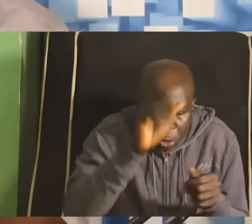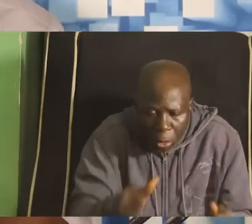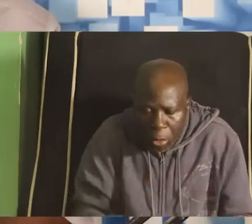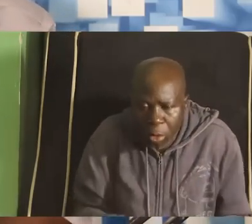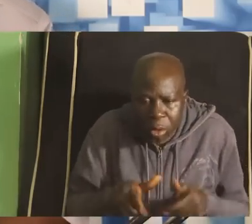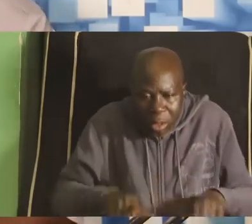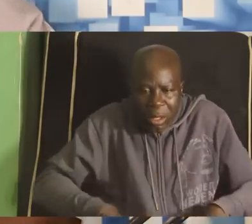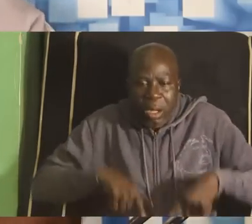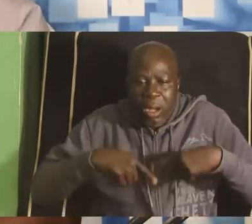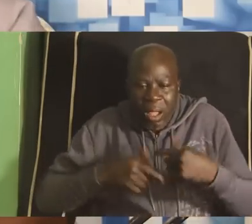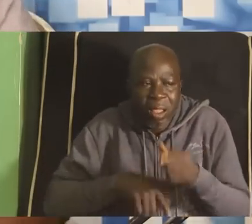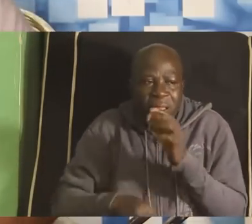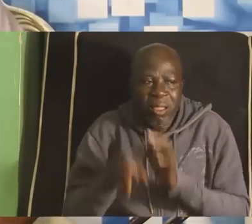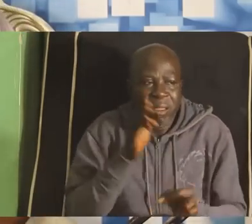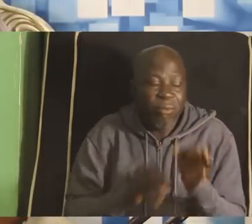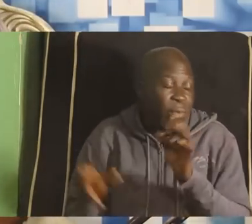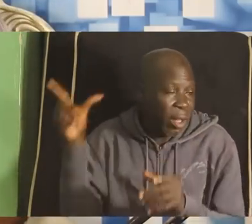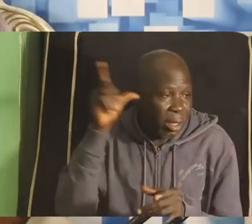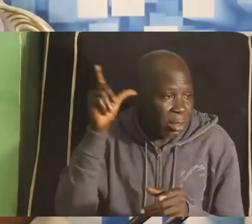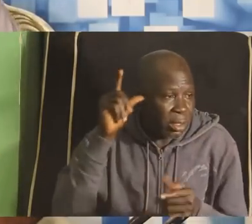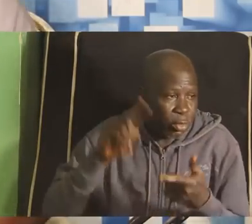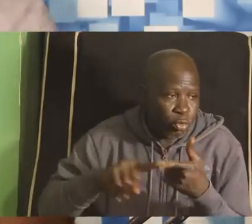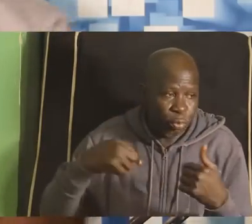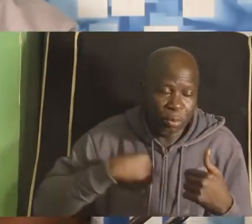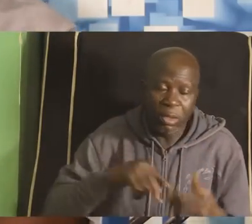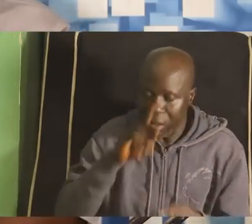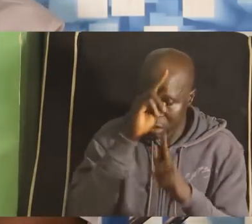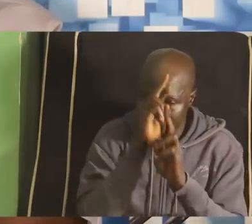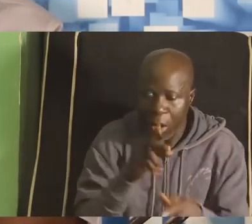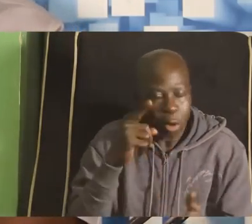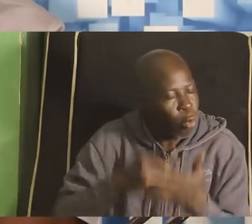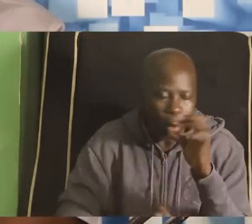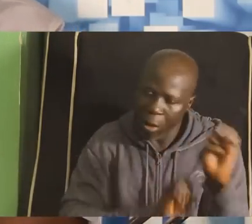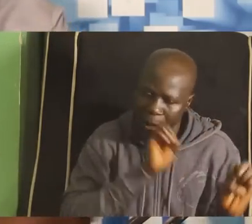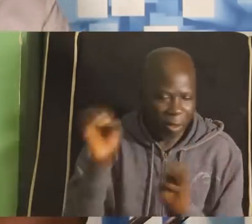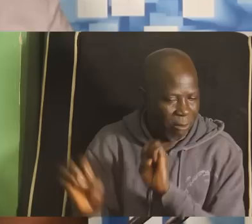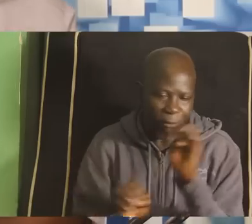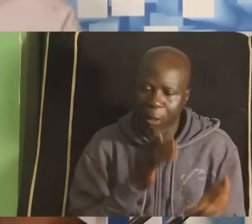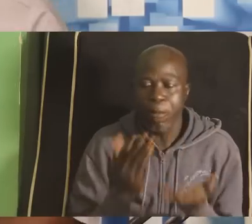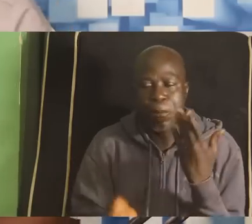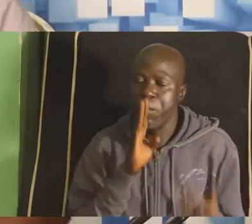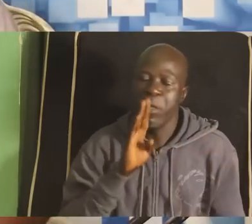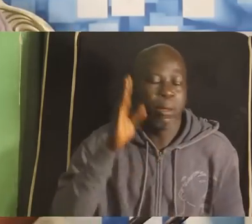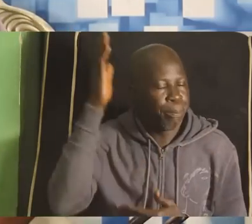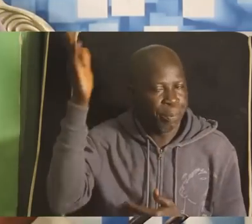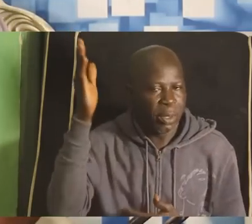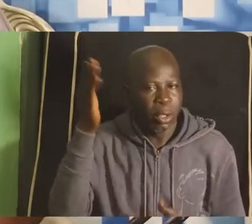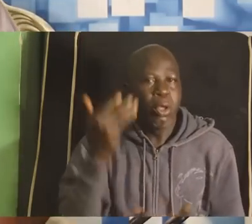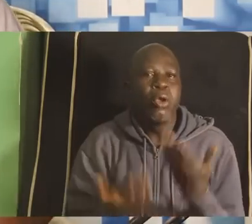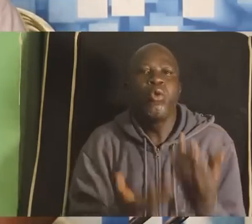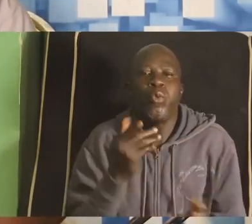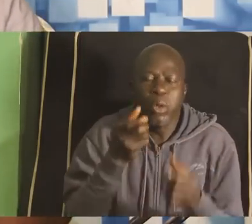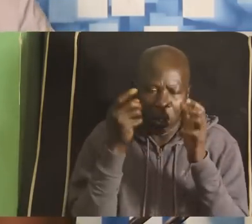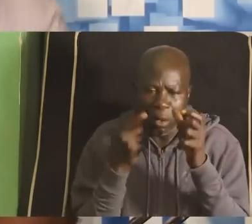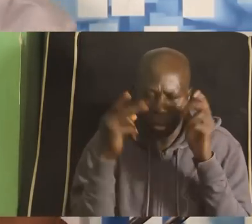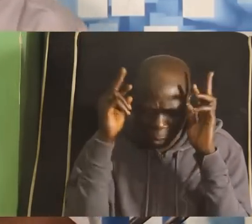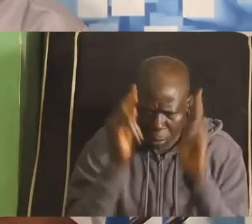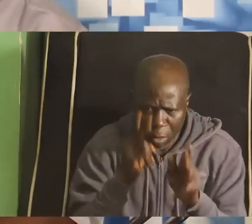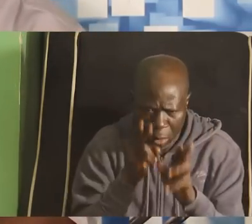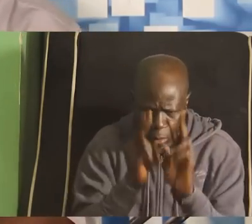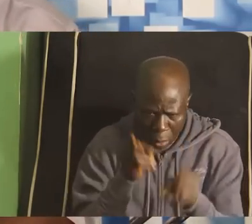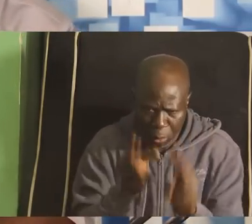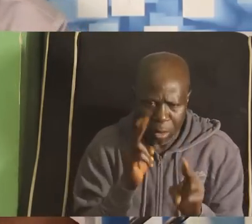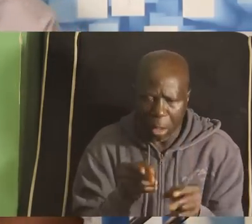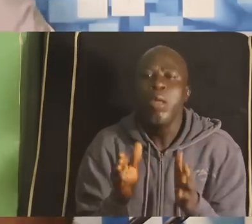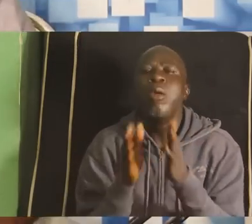in our salary. But Igbo, they will call it Ogbo. Because you have mirror talking about you. Somewhere that